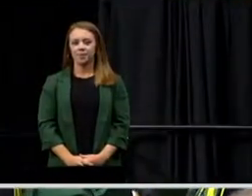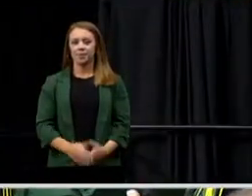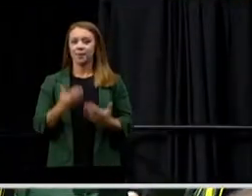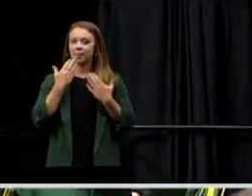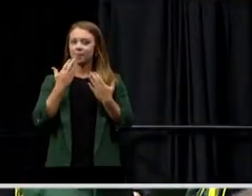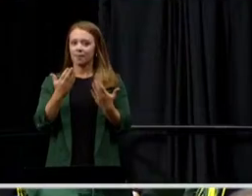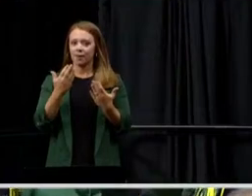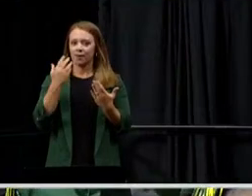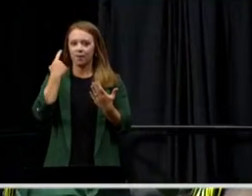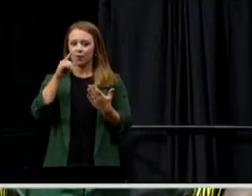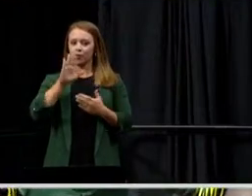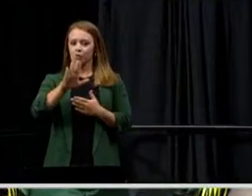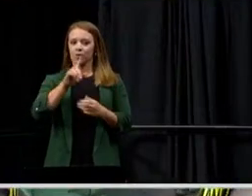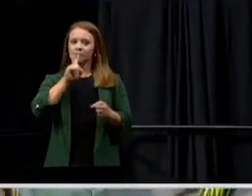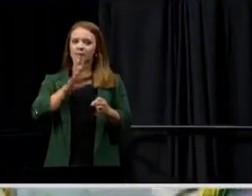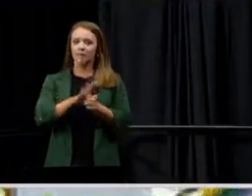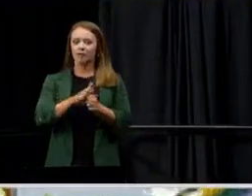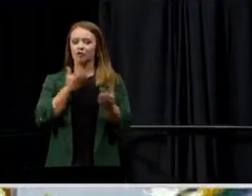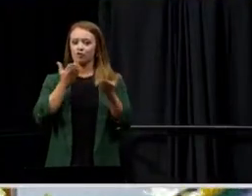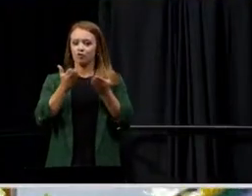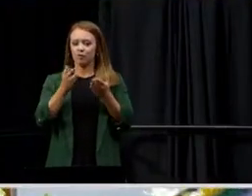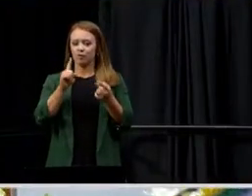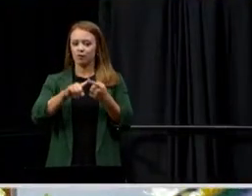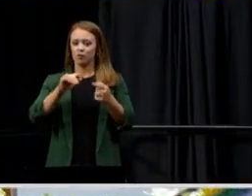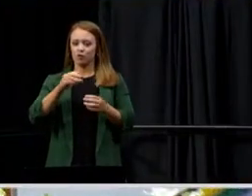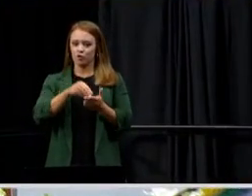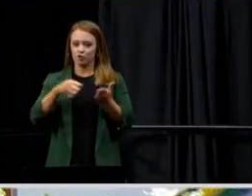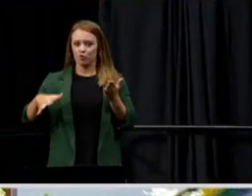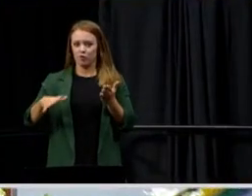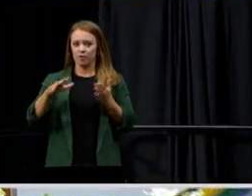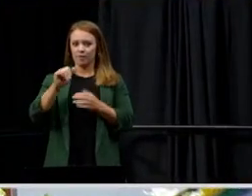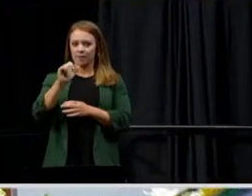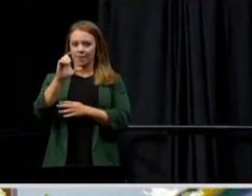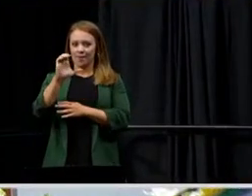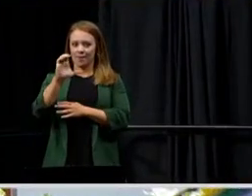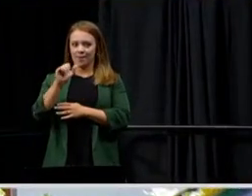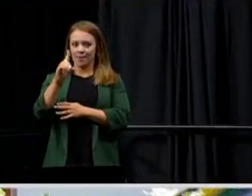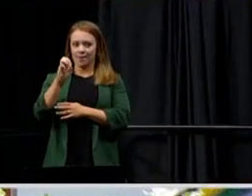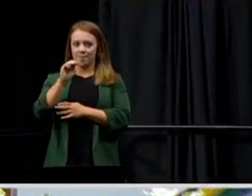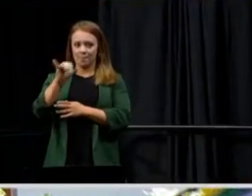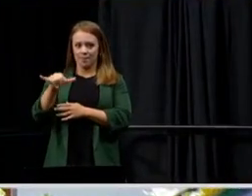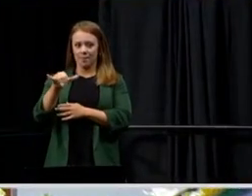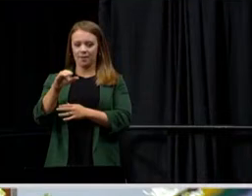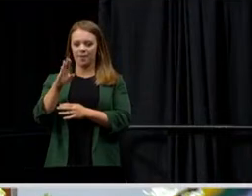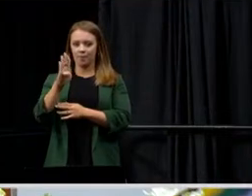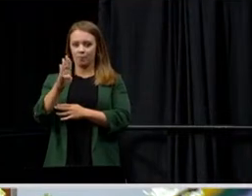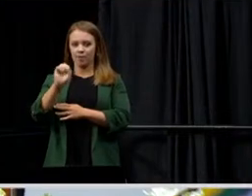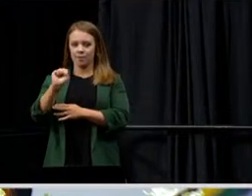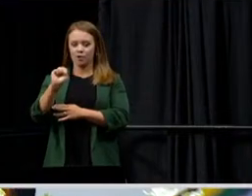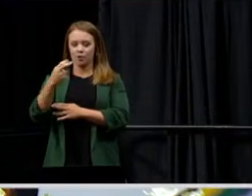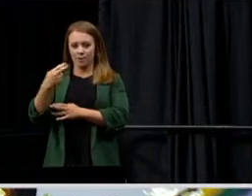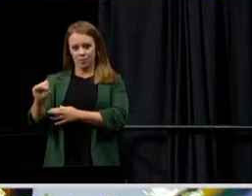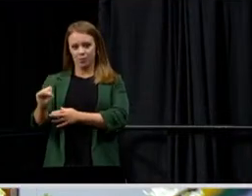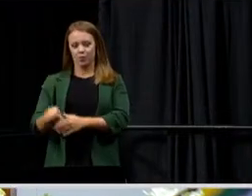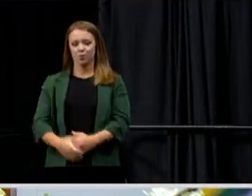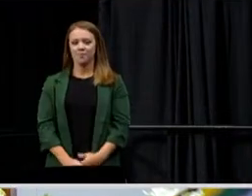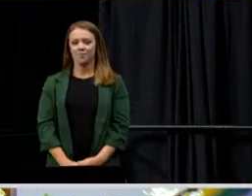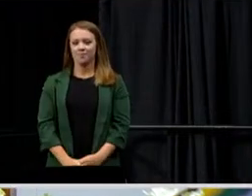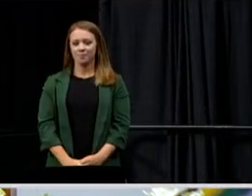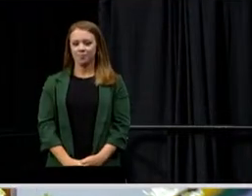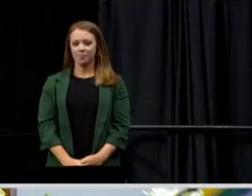Thank you for your dedication and service to the students of the academies of Bryan Station High School.